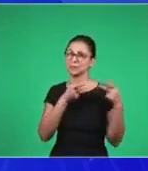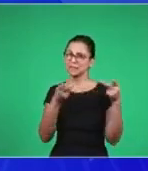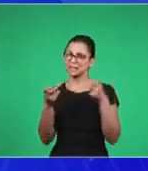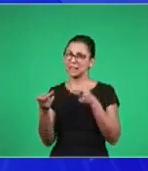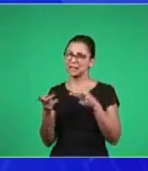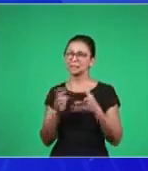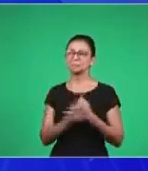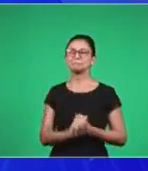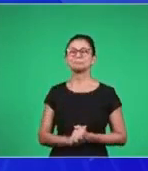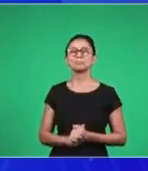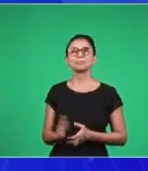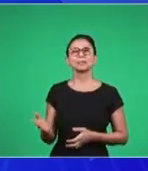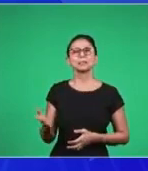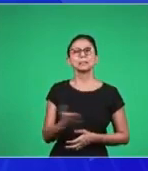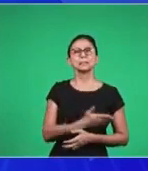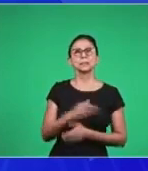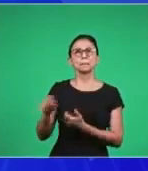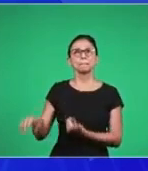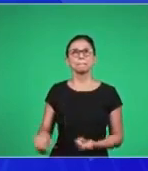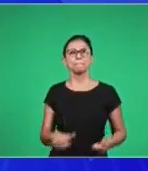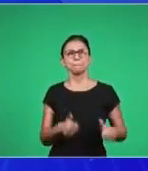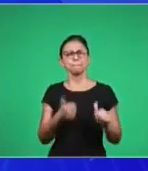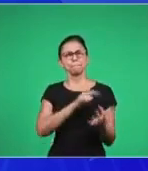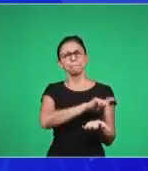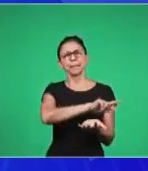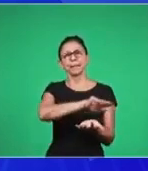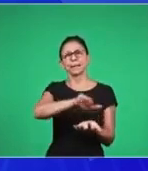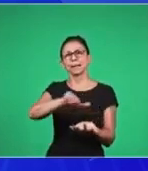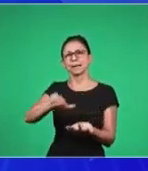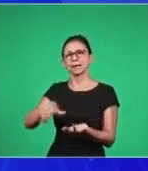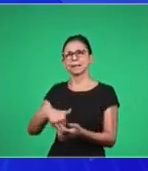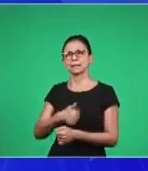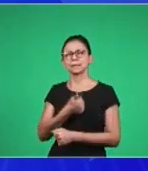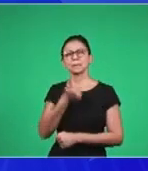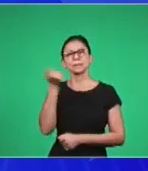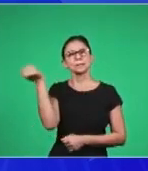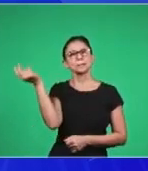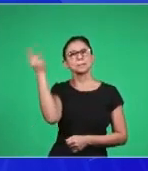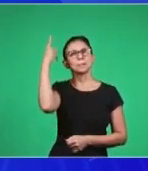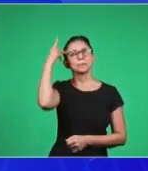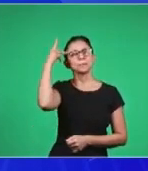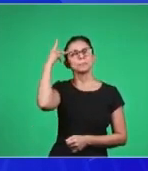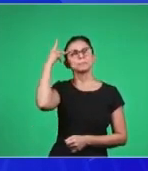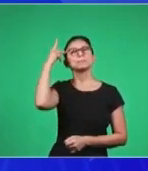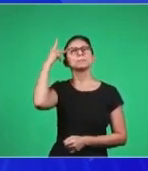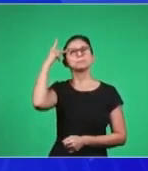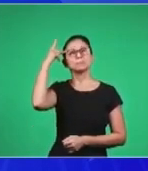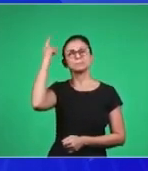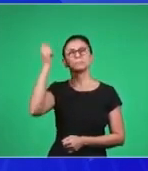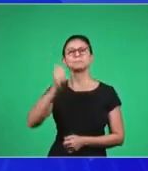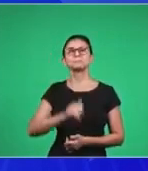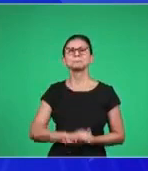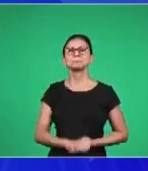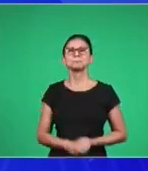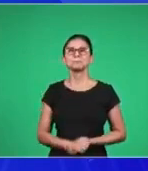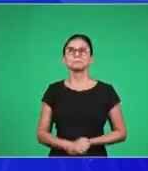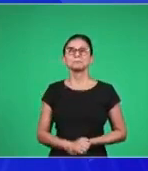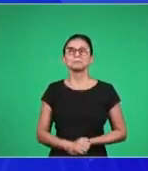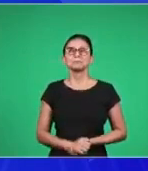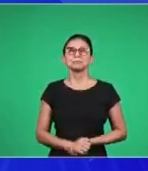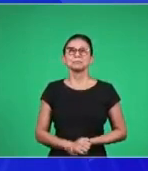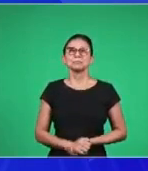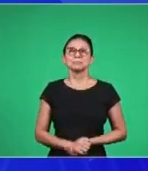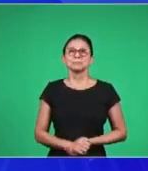and pastors were present in this visit as well. A few other baptisms that were important